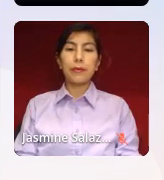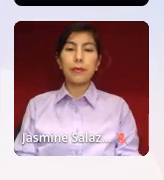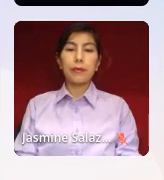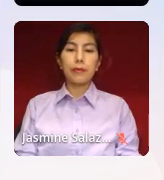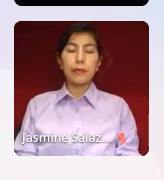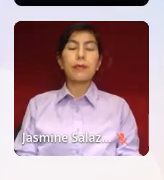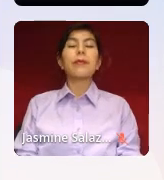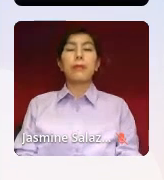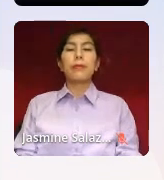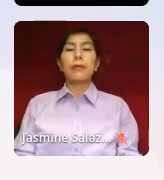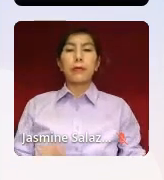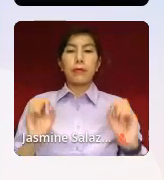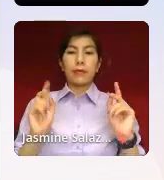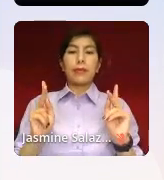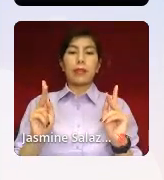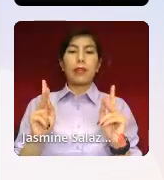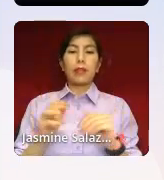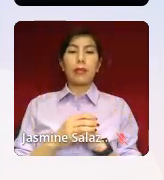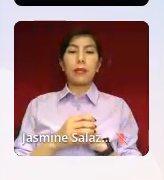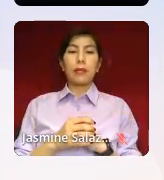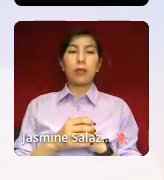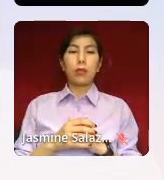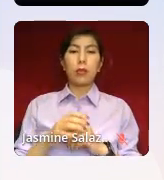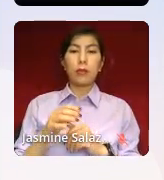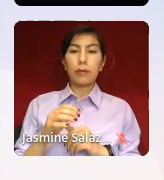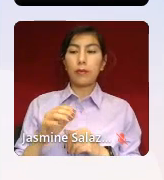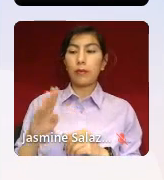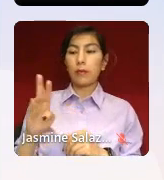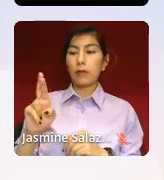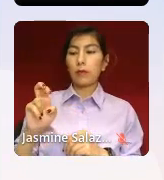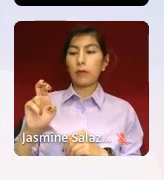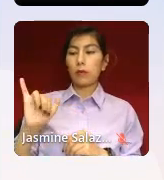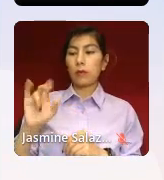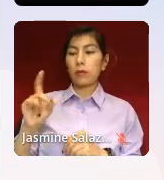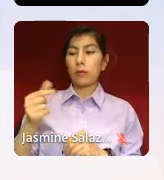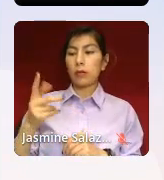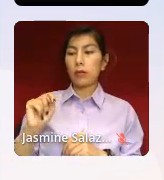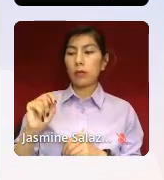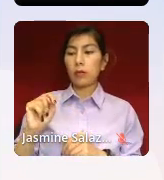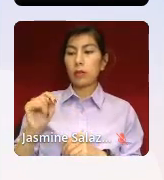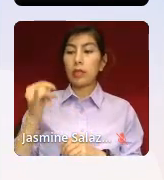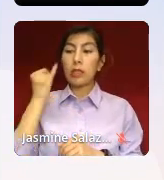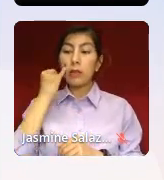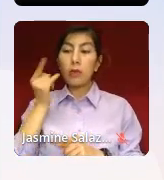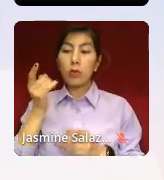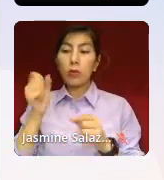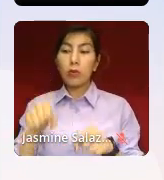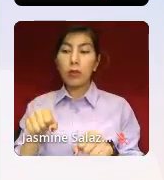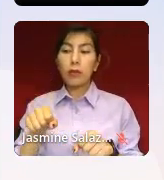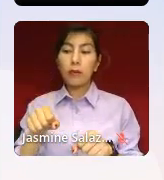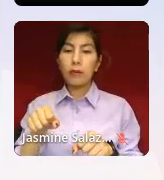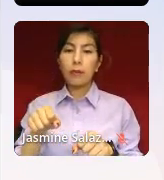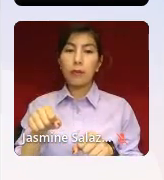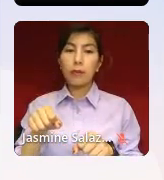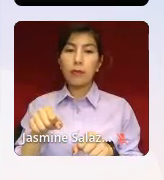Okay, so Bridget, if you could, we can put that down. Thank you.